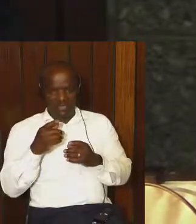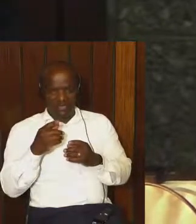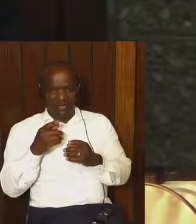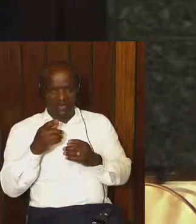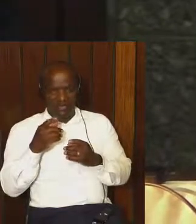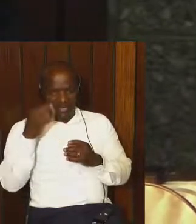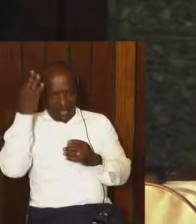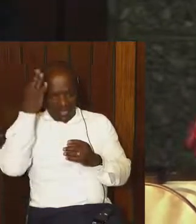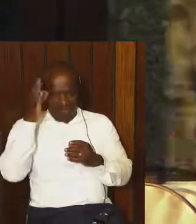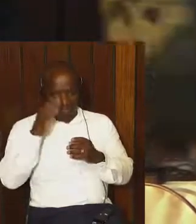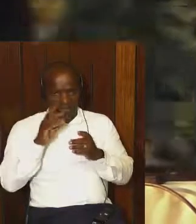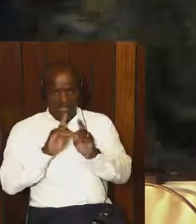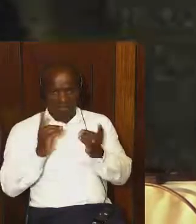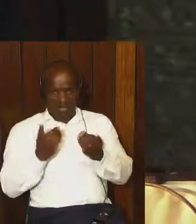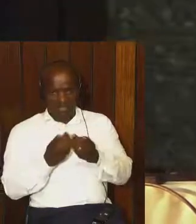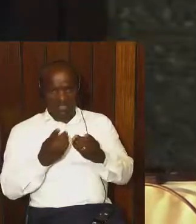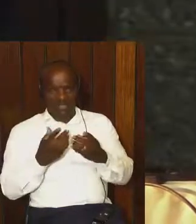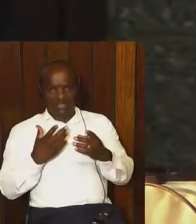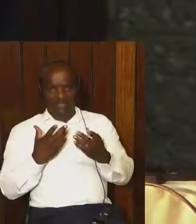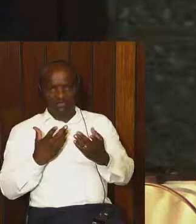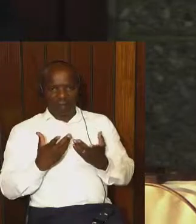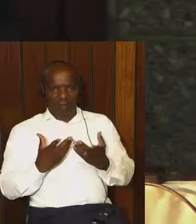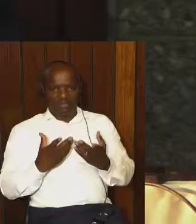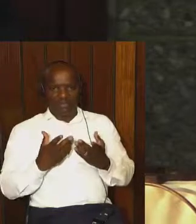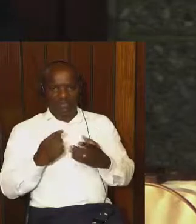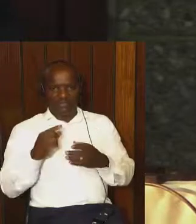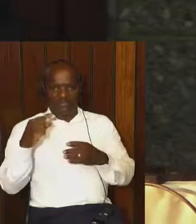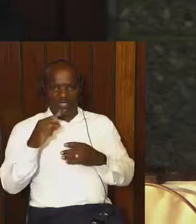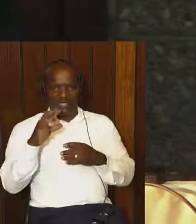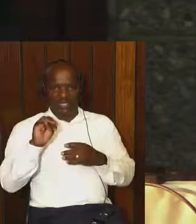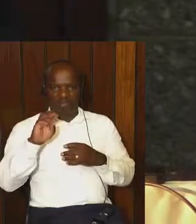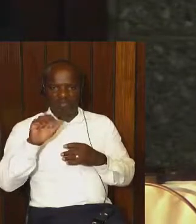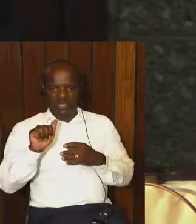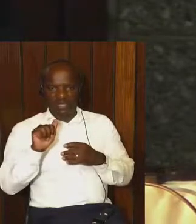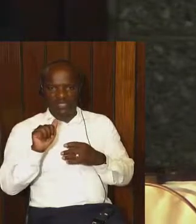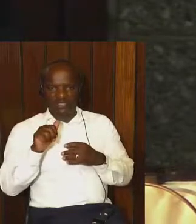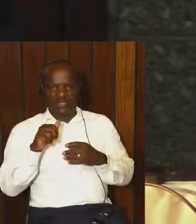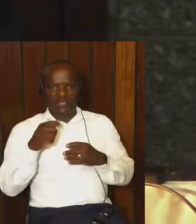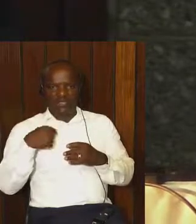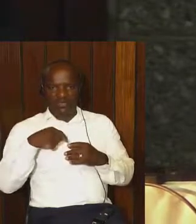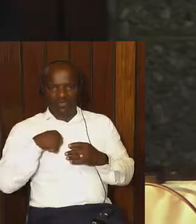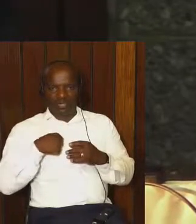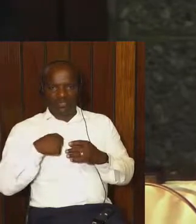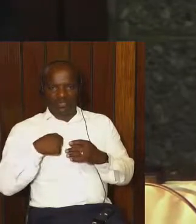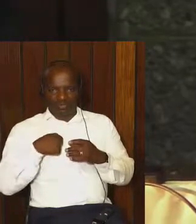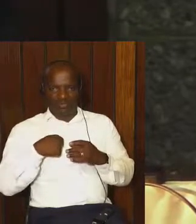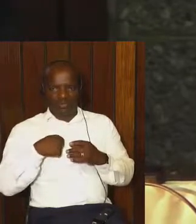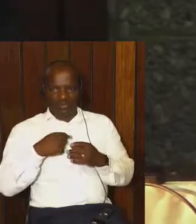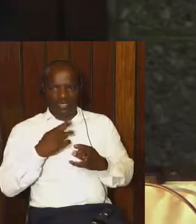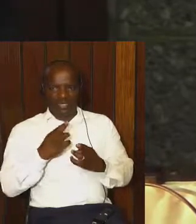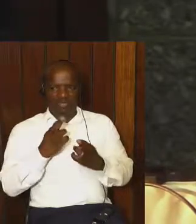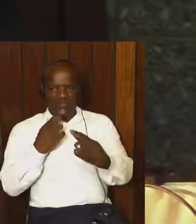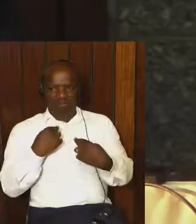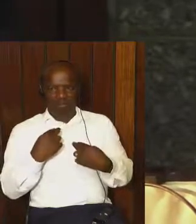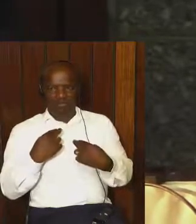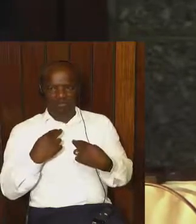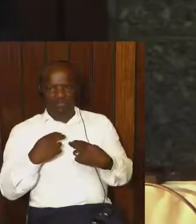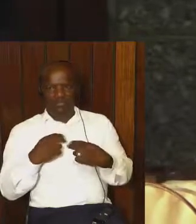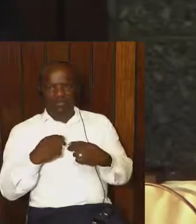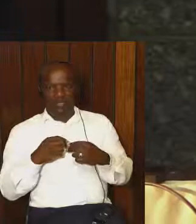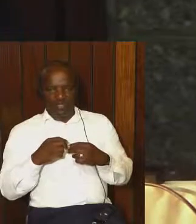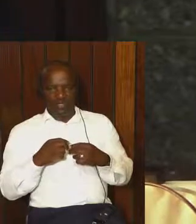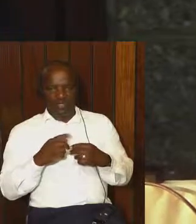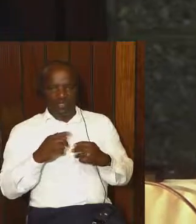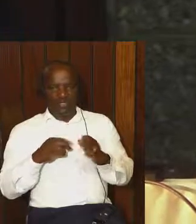issues that they have raised with us. As a department with GMA, we have responded to those. But I thought, Chair, that with the up and